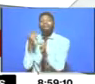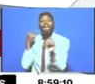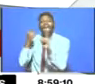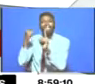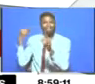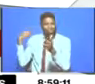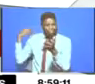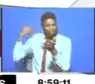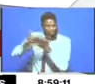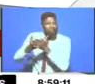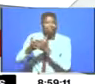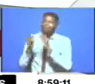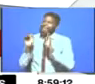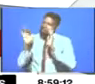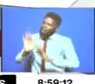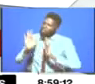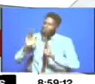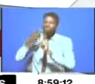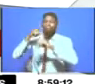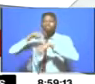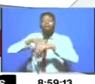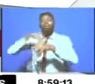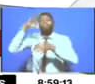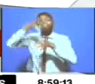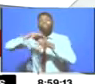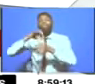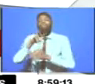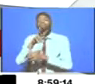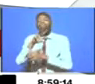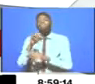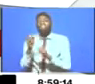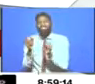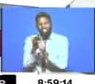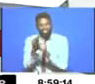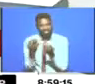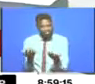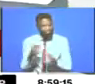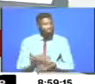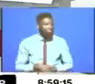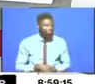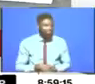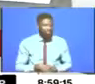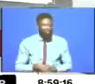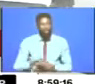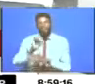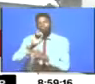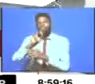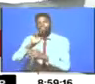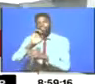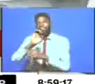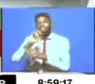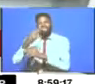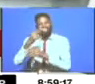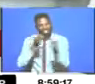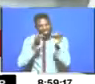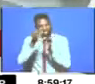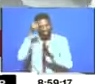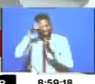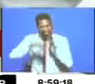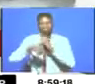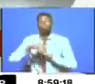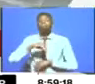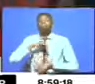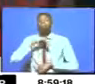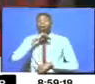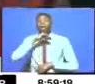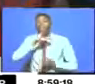been running since his election into office in 2013. Wycliffe OKetch with details on Odinga's political foray in Western Kenya.